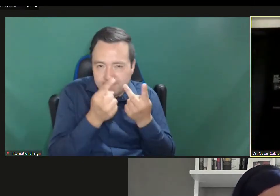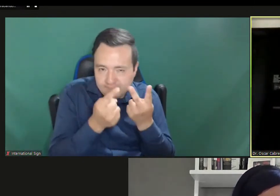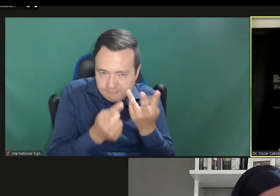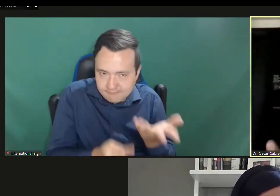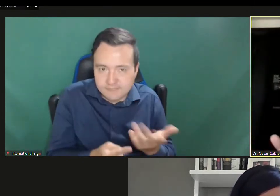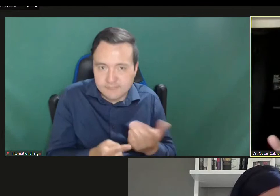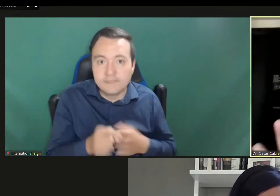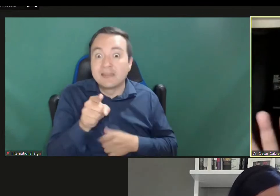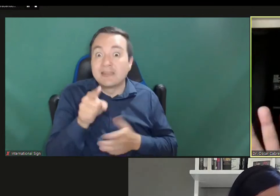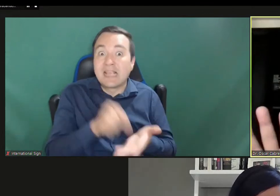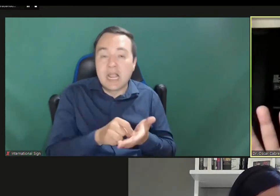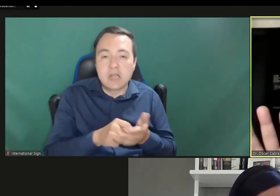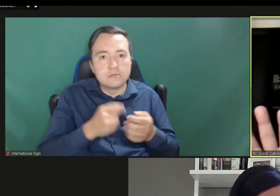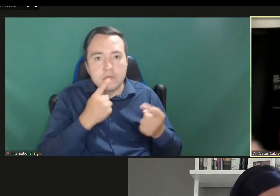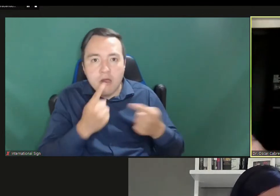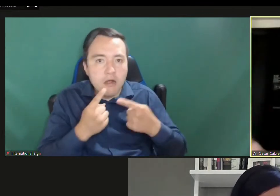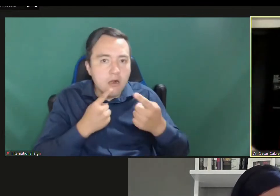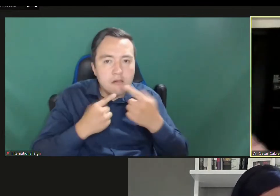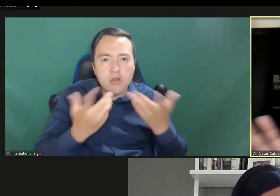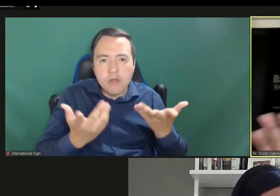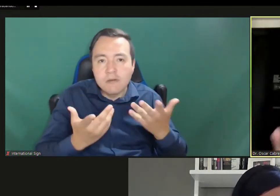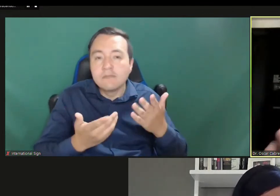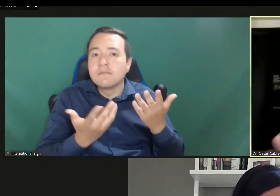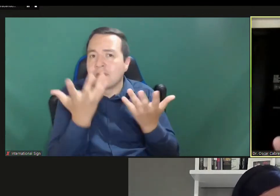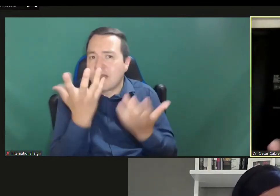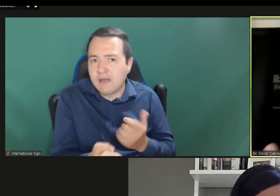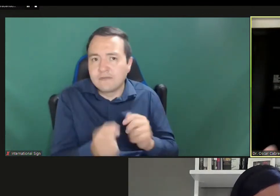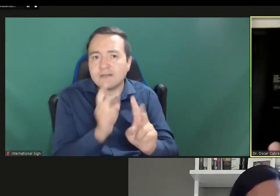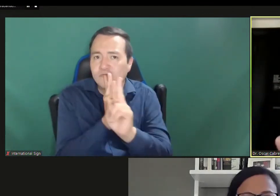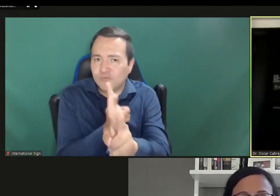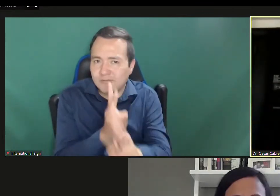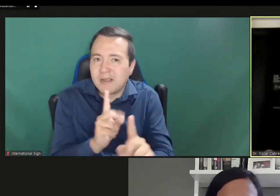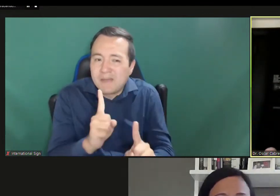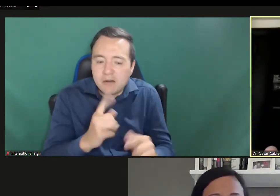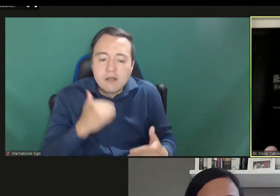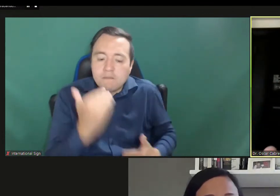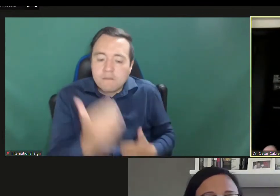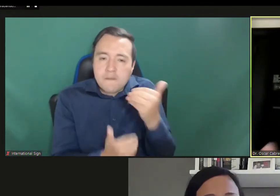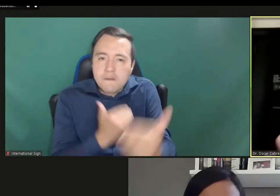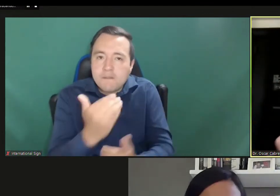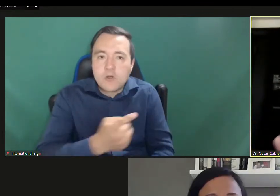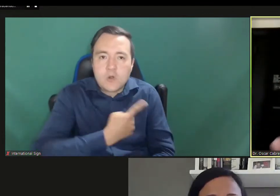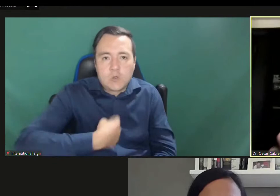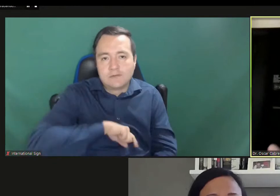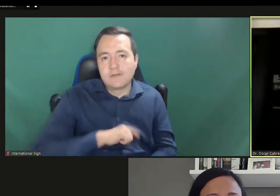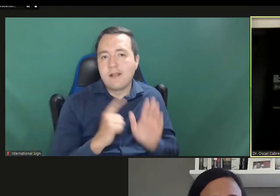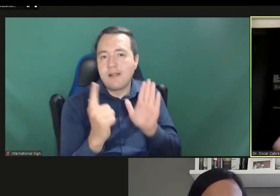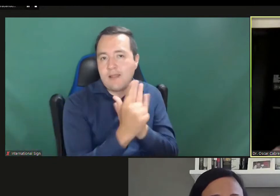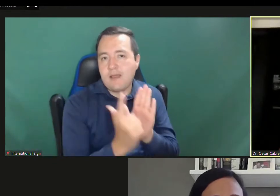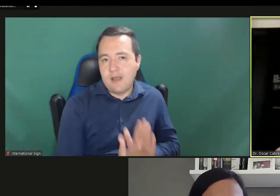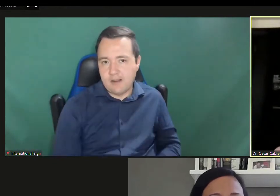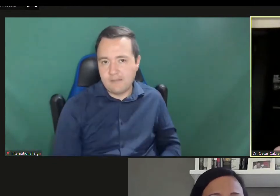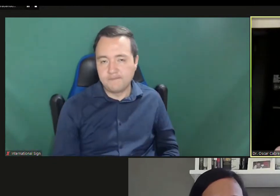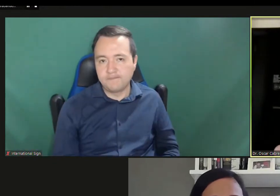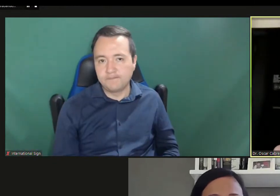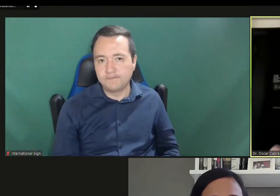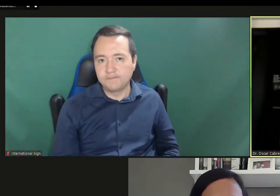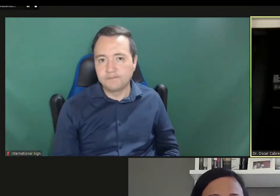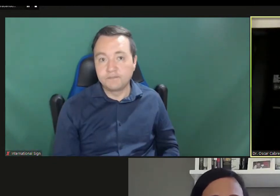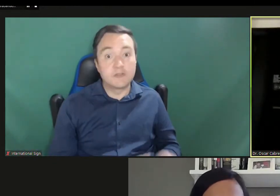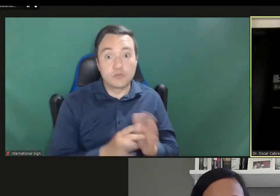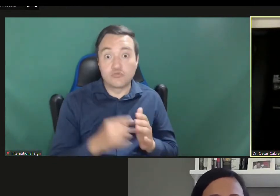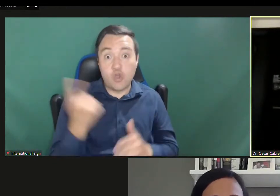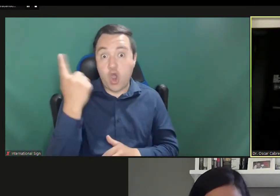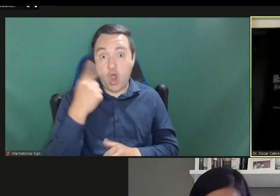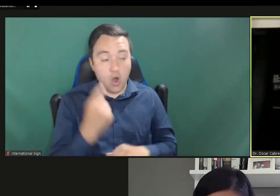you see that there's a success in a court in one country, it's exported to others. That's one approach, but we have our legal narrative that we need to